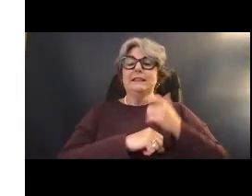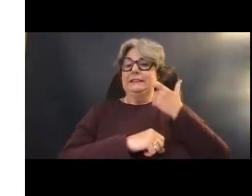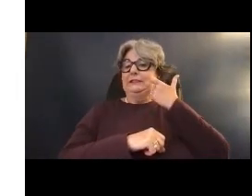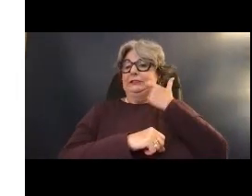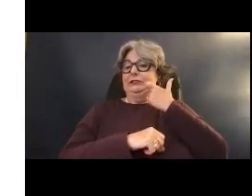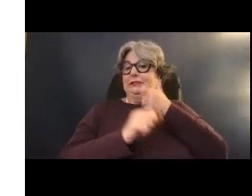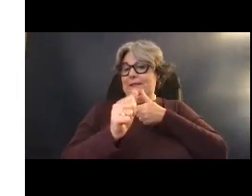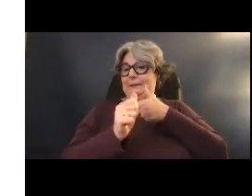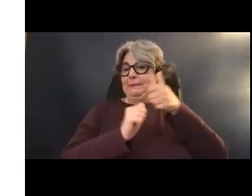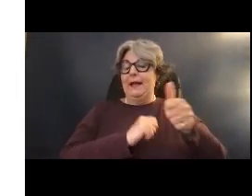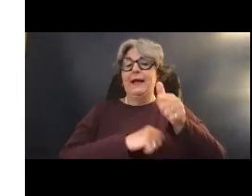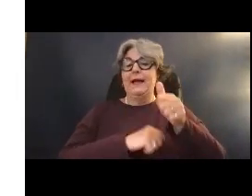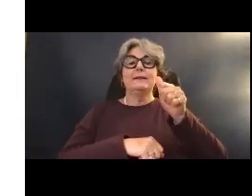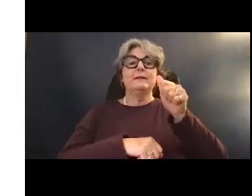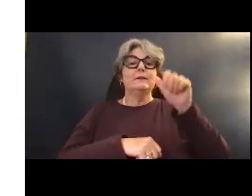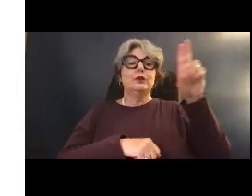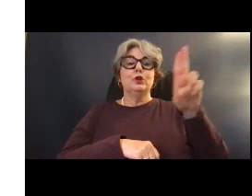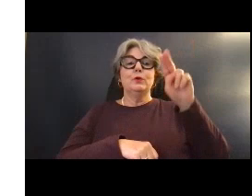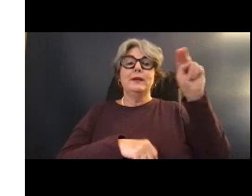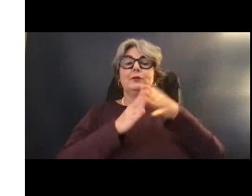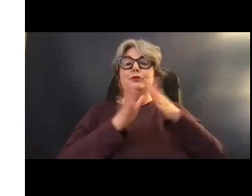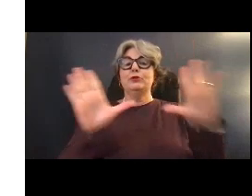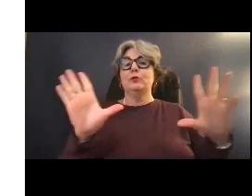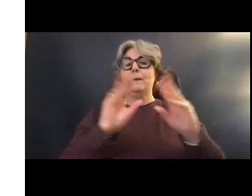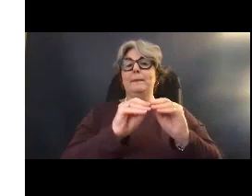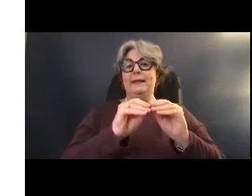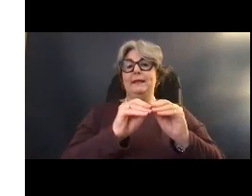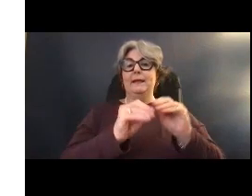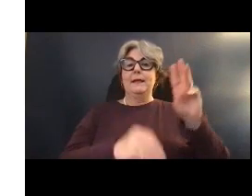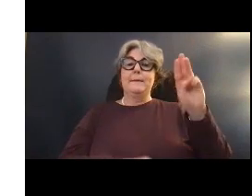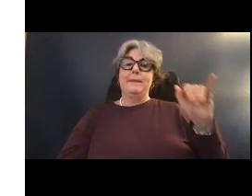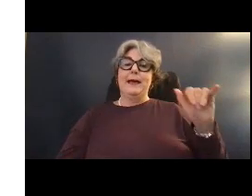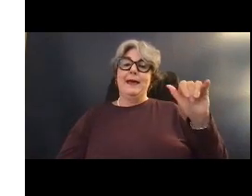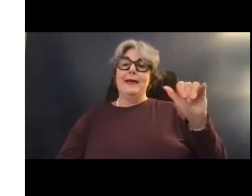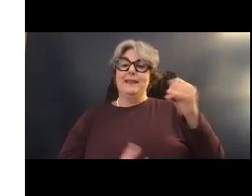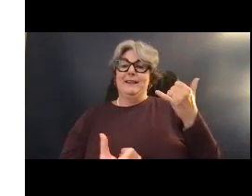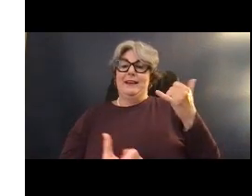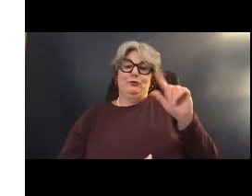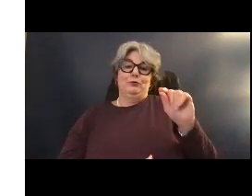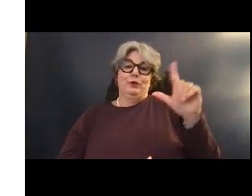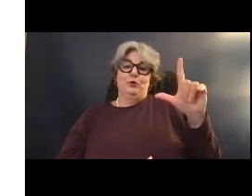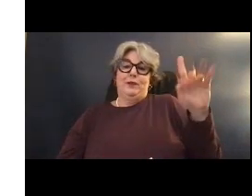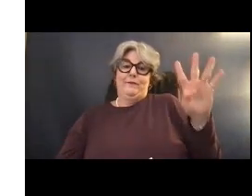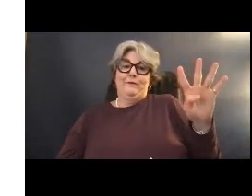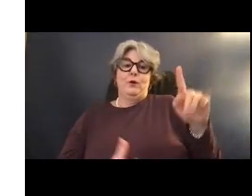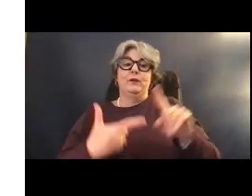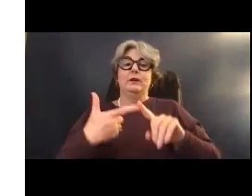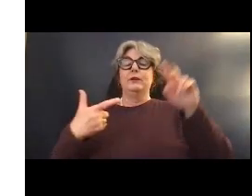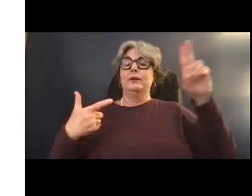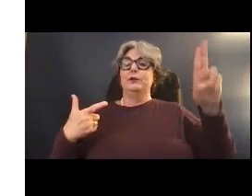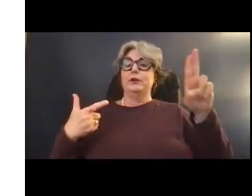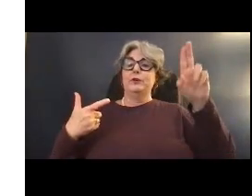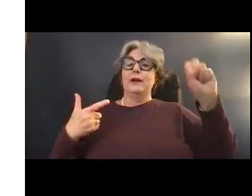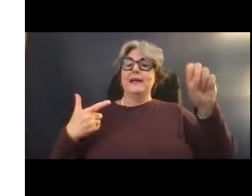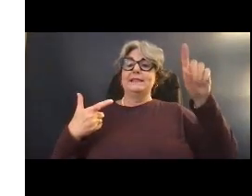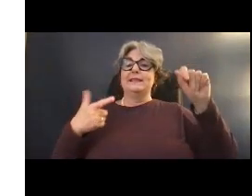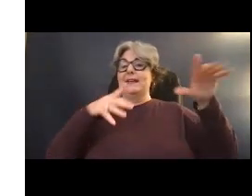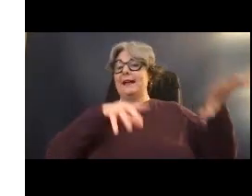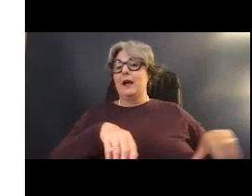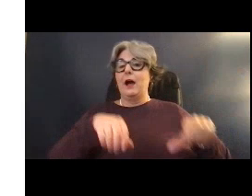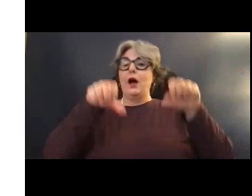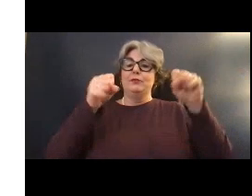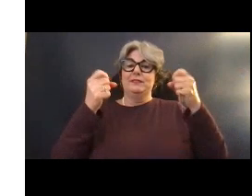through the UN General Assembly in May of this year, and the USDA hosted a launch event at the